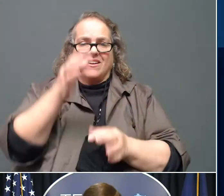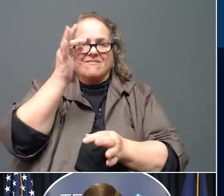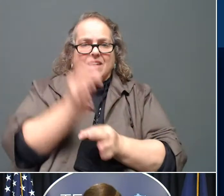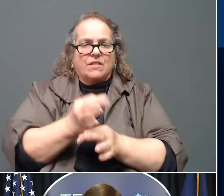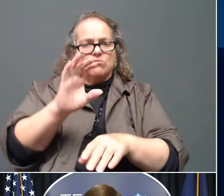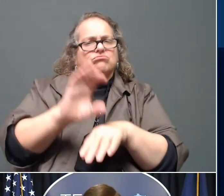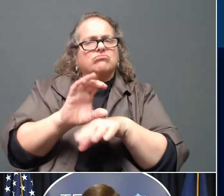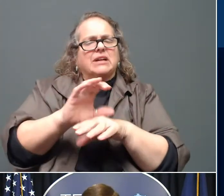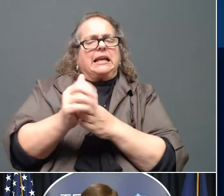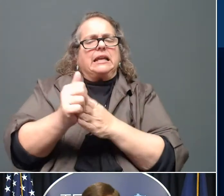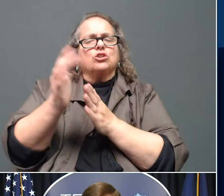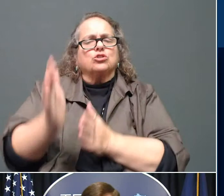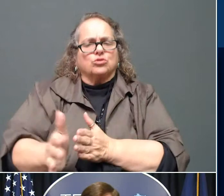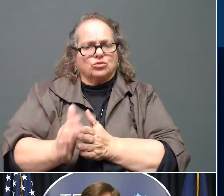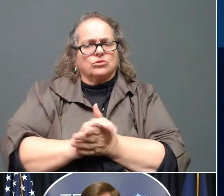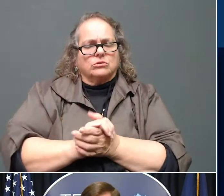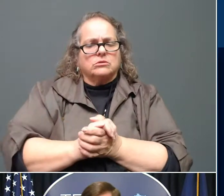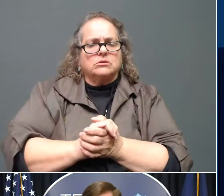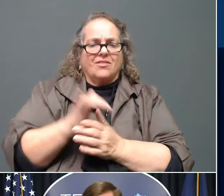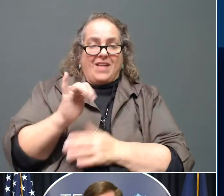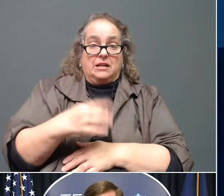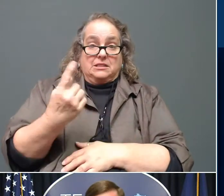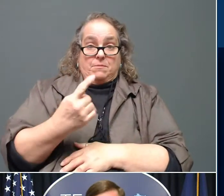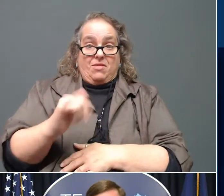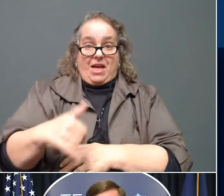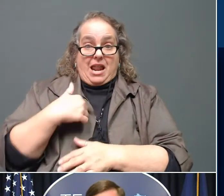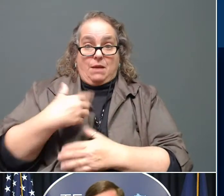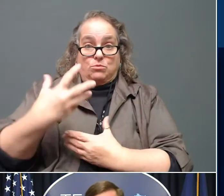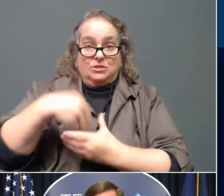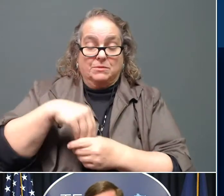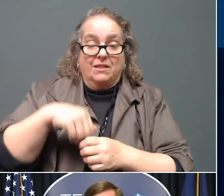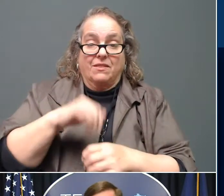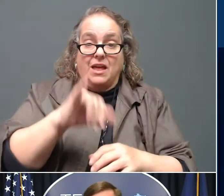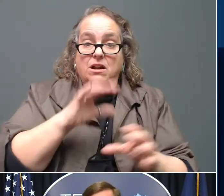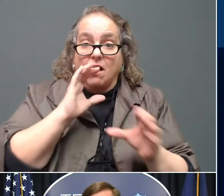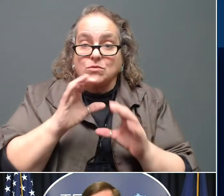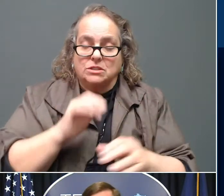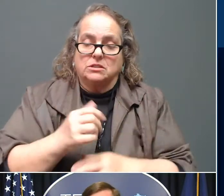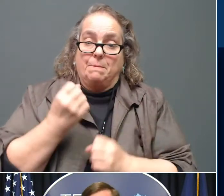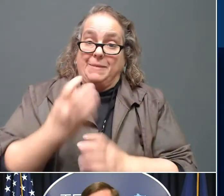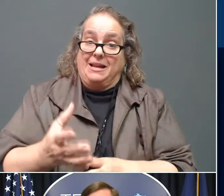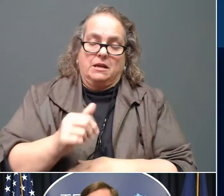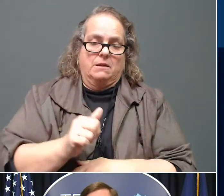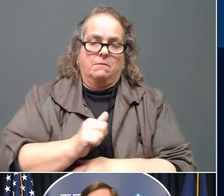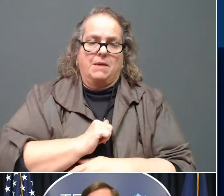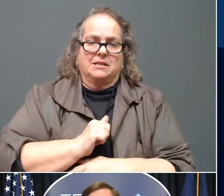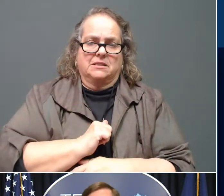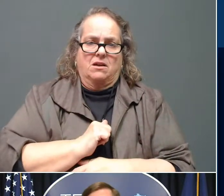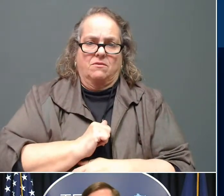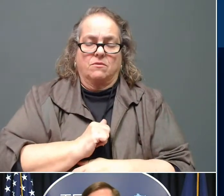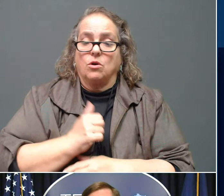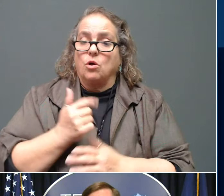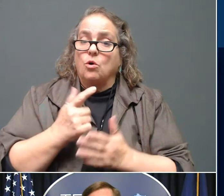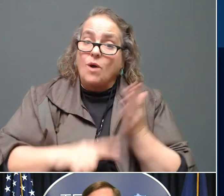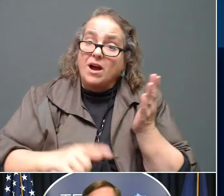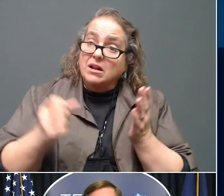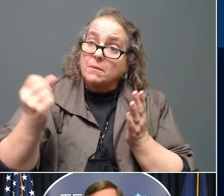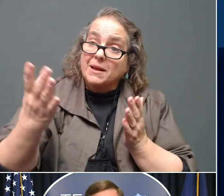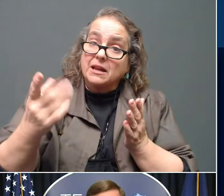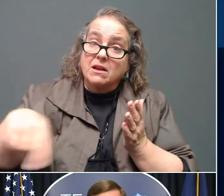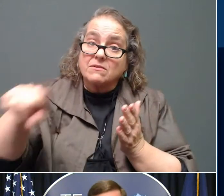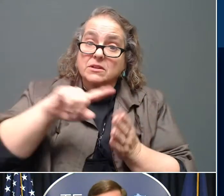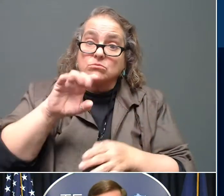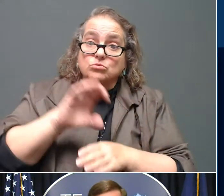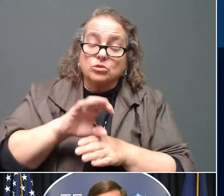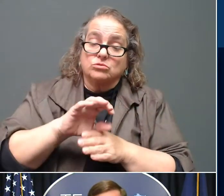that, I participated in these conversations, many of them myself. And what was repeatedly told to us is some of the most